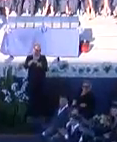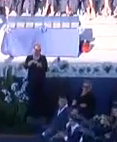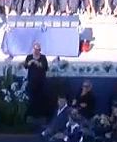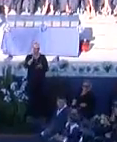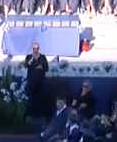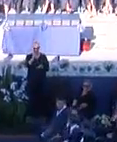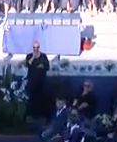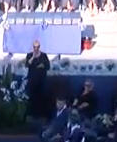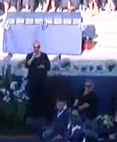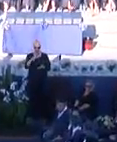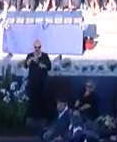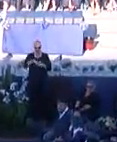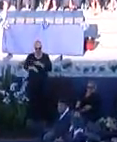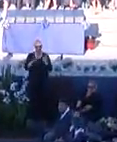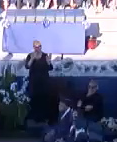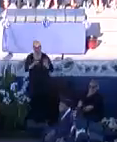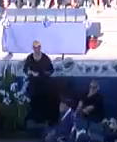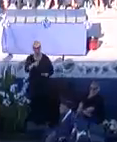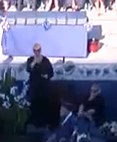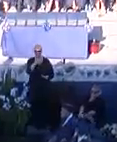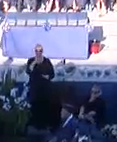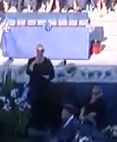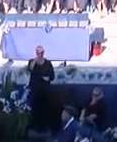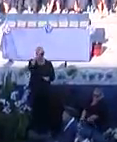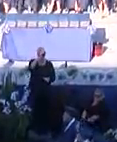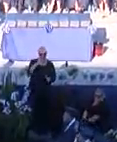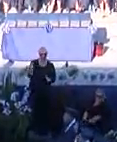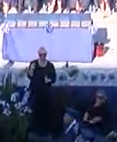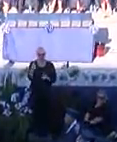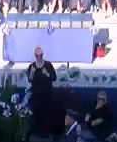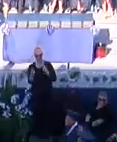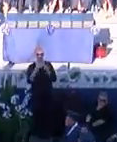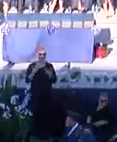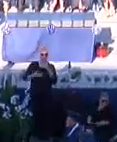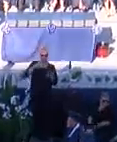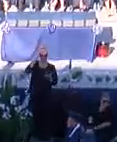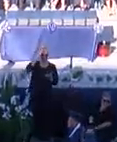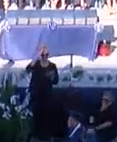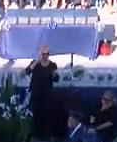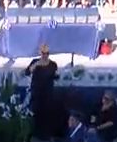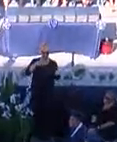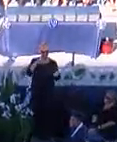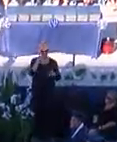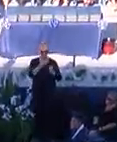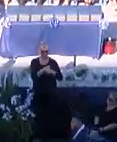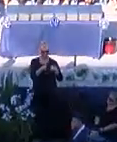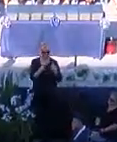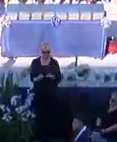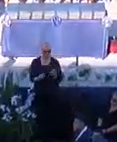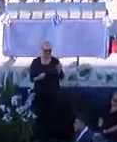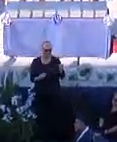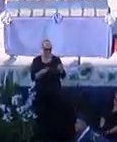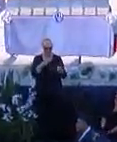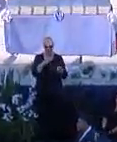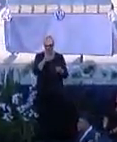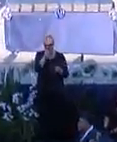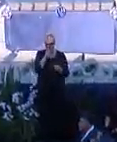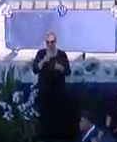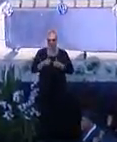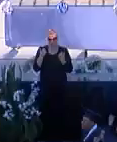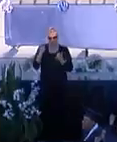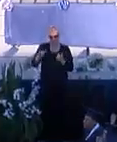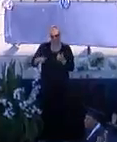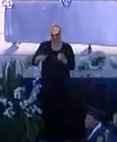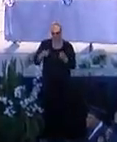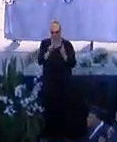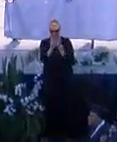Israel was born to a terrific mother and a questionable father. These past 4 years, he's had to live in the shadow of that